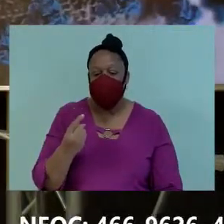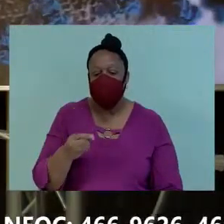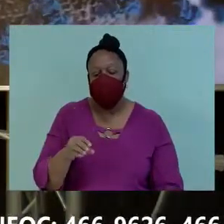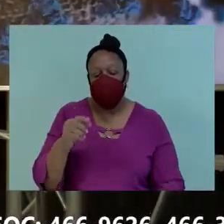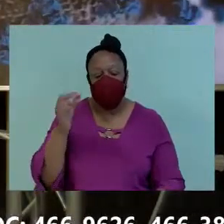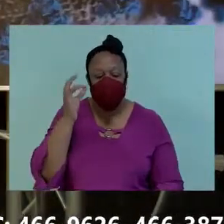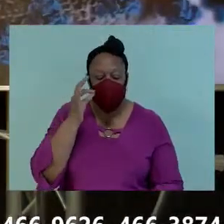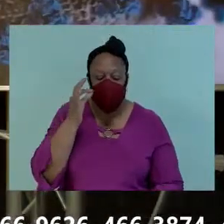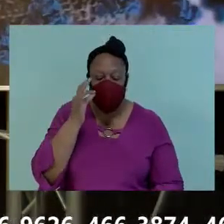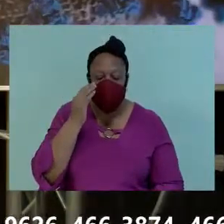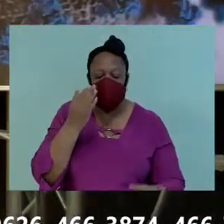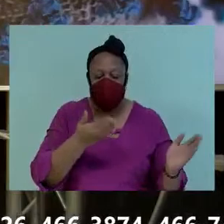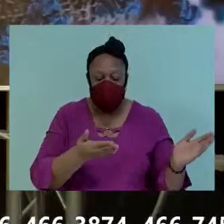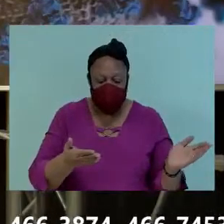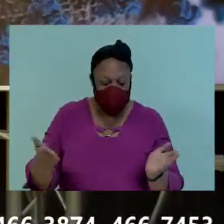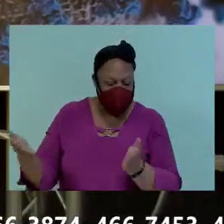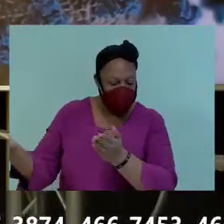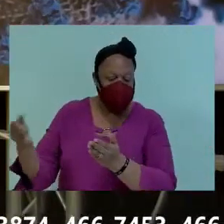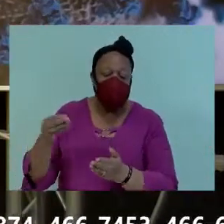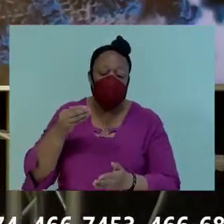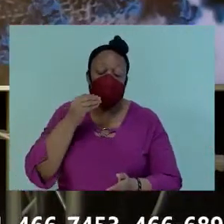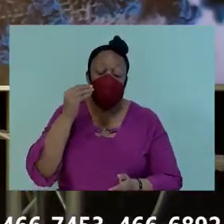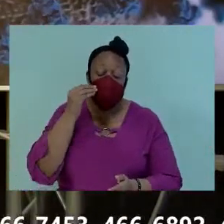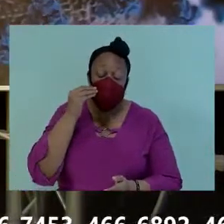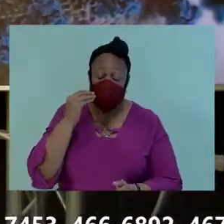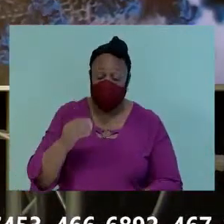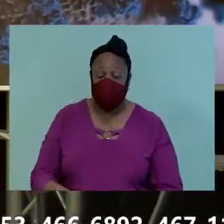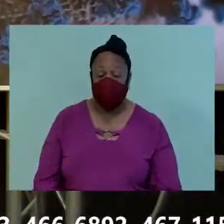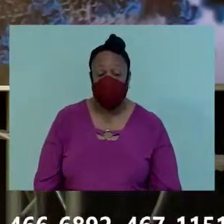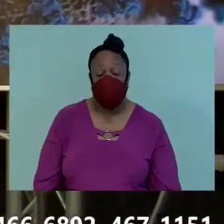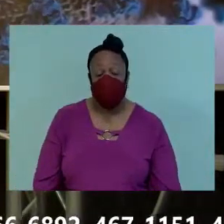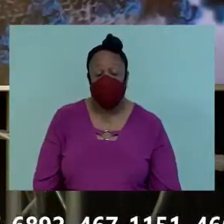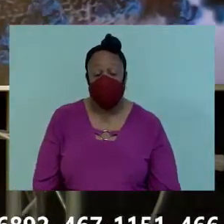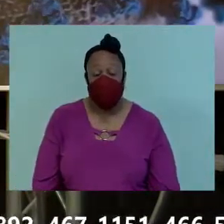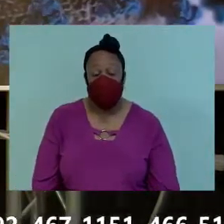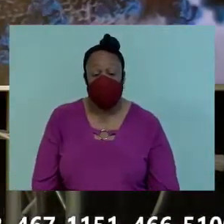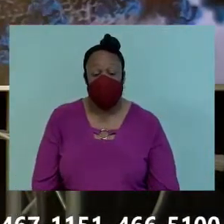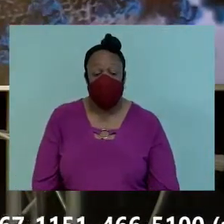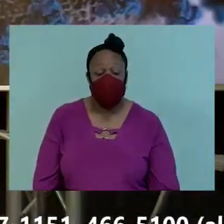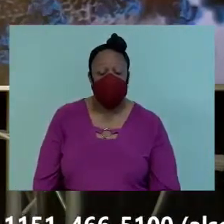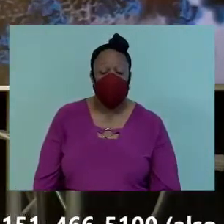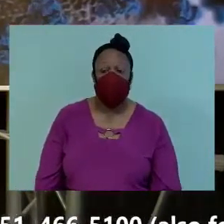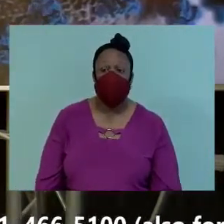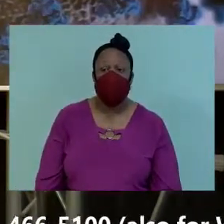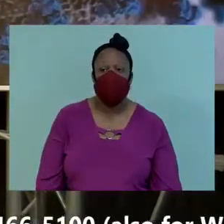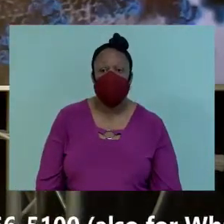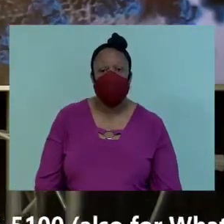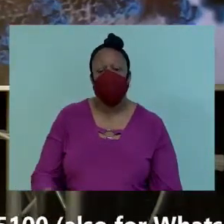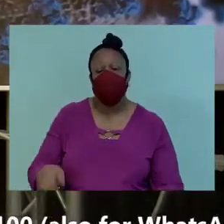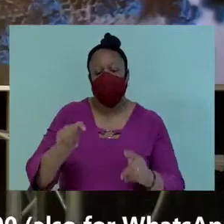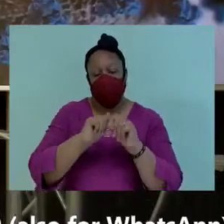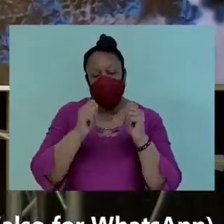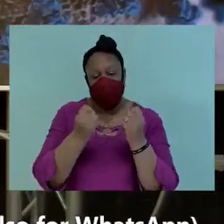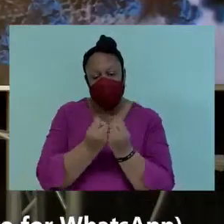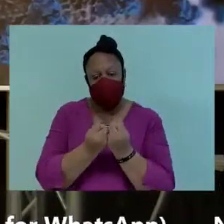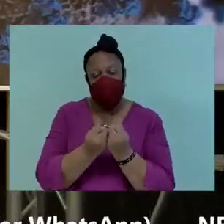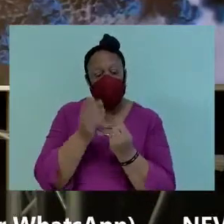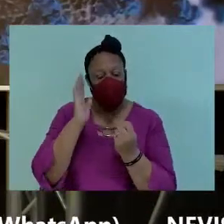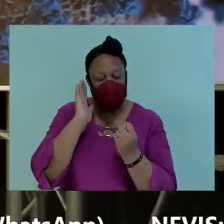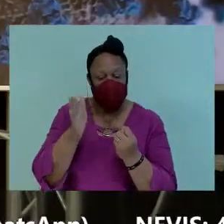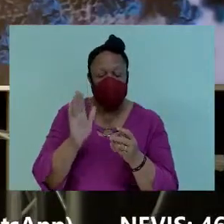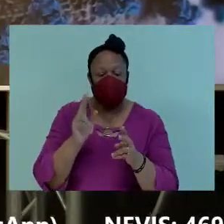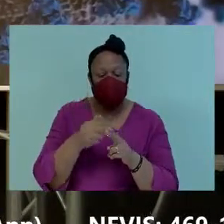or food takeaway services. The CMO has indicated that the task force will be meeting